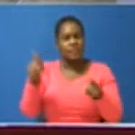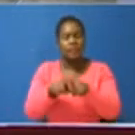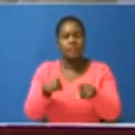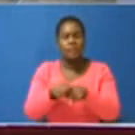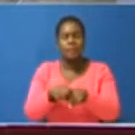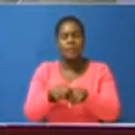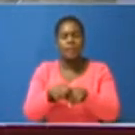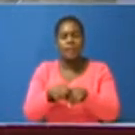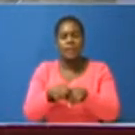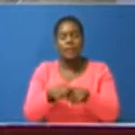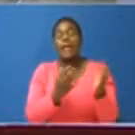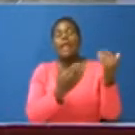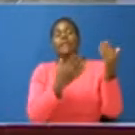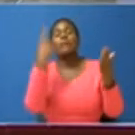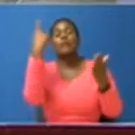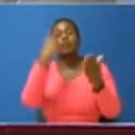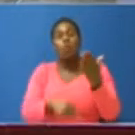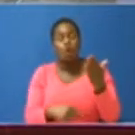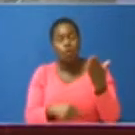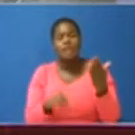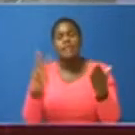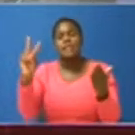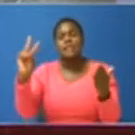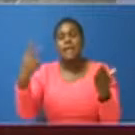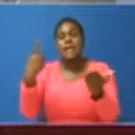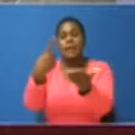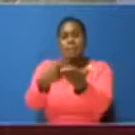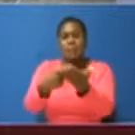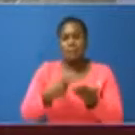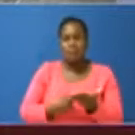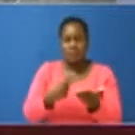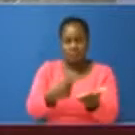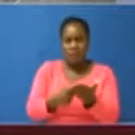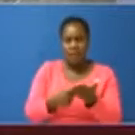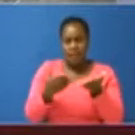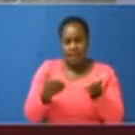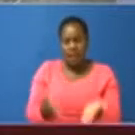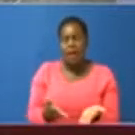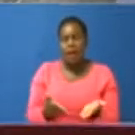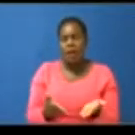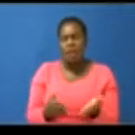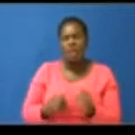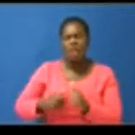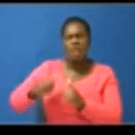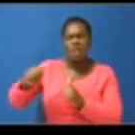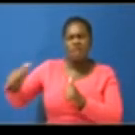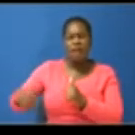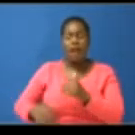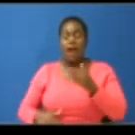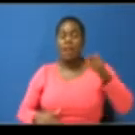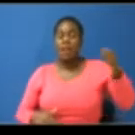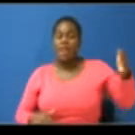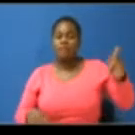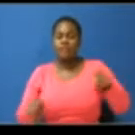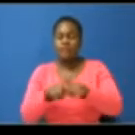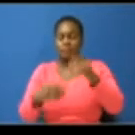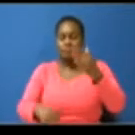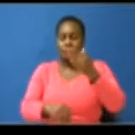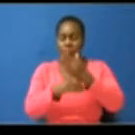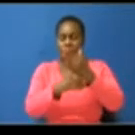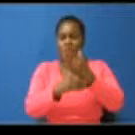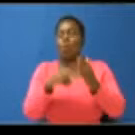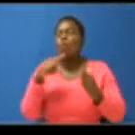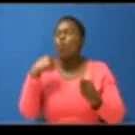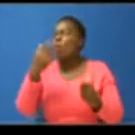dive into what they're anticipating with that uh second debate karen wacholi who's to my far left there can also weigh in on this who came